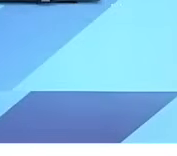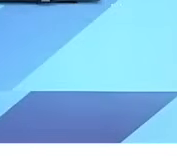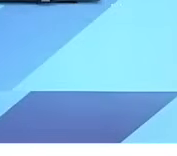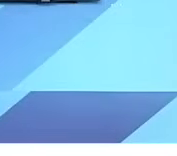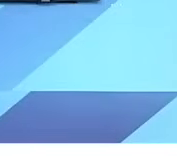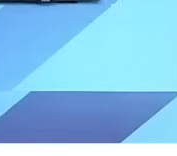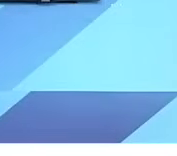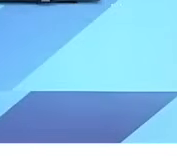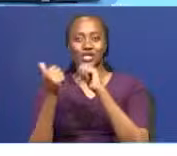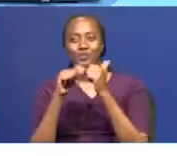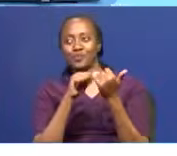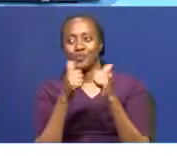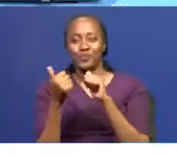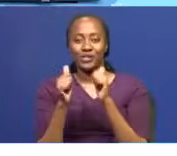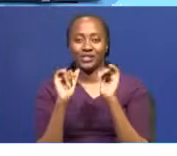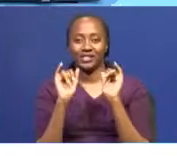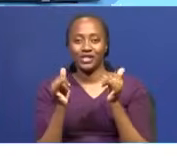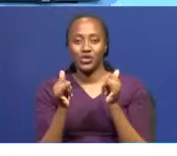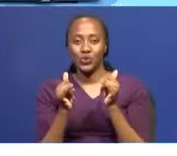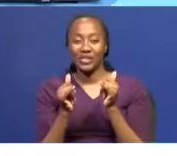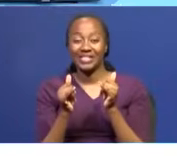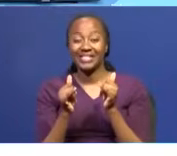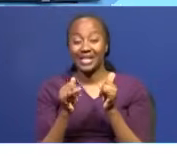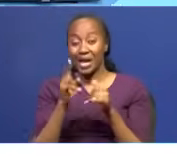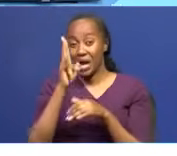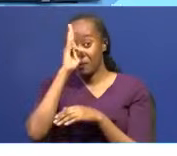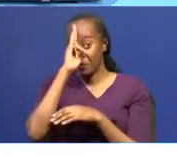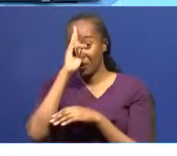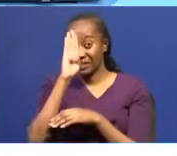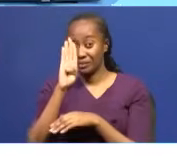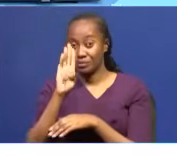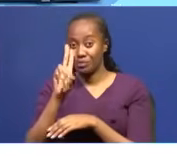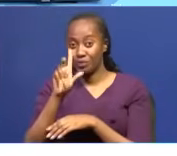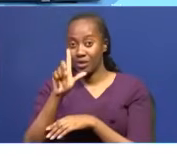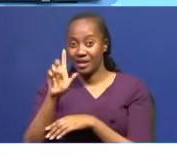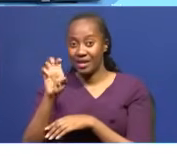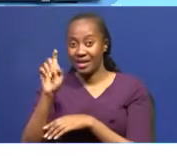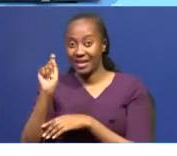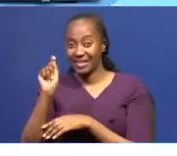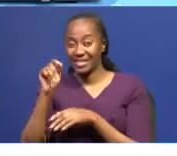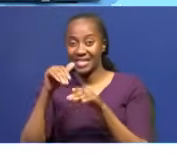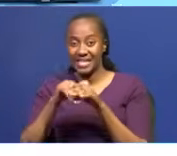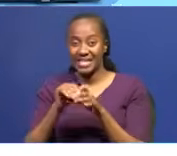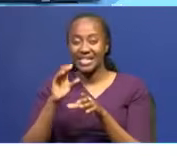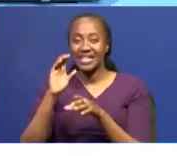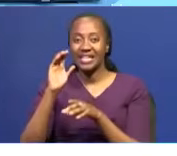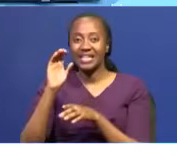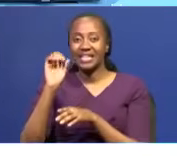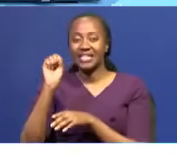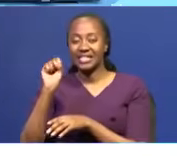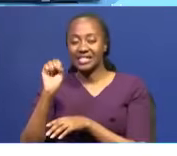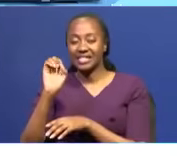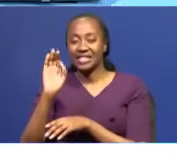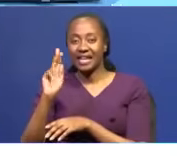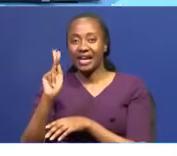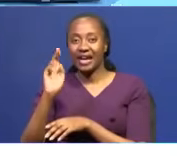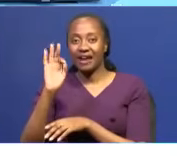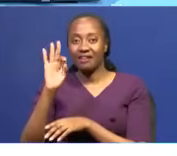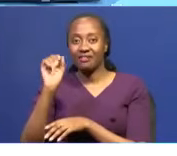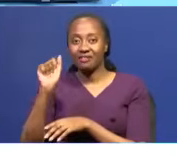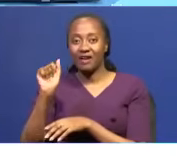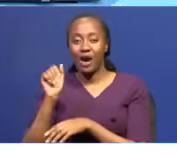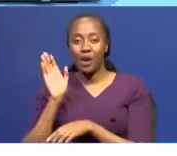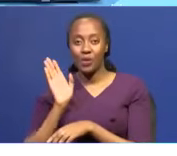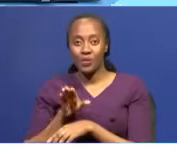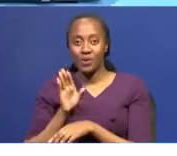Let's get sporty now. The Kenya Police Bullets secured the bronze in the Sekafa CAF Women's Champions League qualifiers after they edged